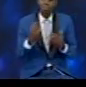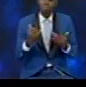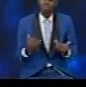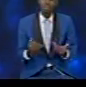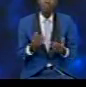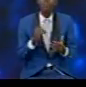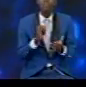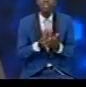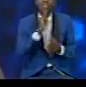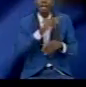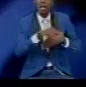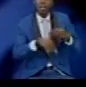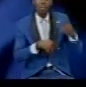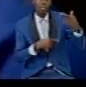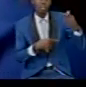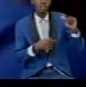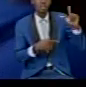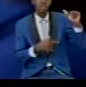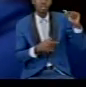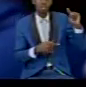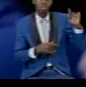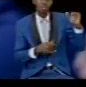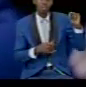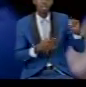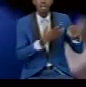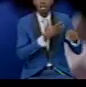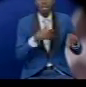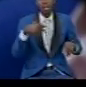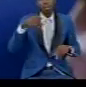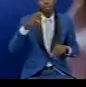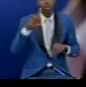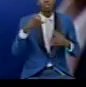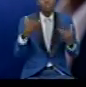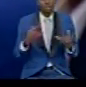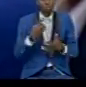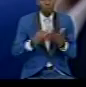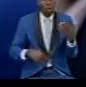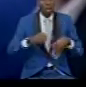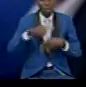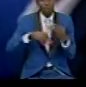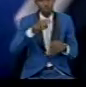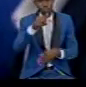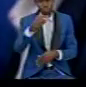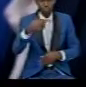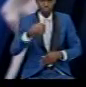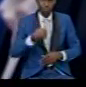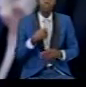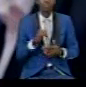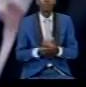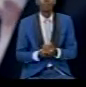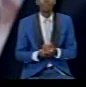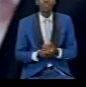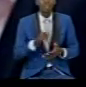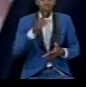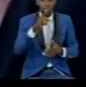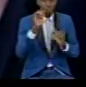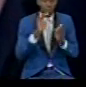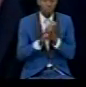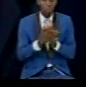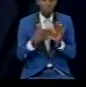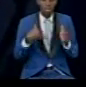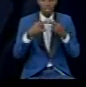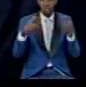about Galatians and Paul the Apostle. Let's talk about ourselves. Am I becoming your enemy because I tell you